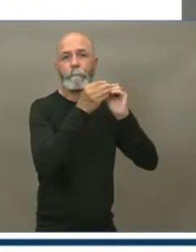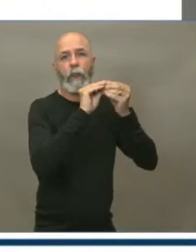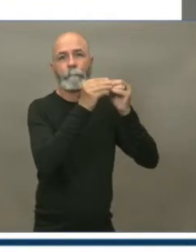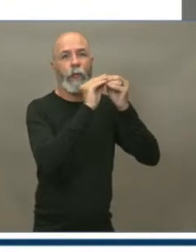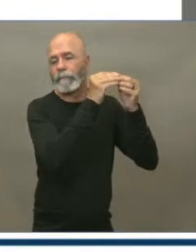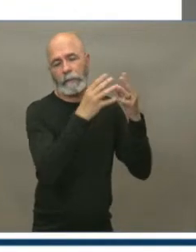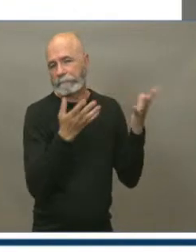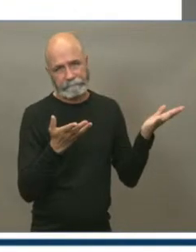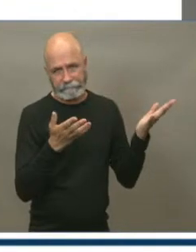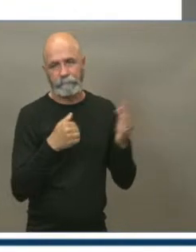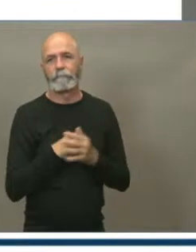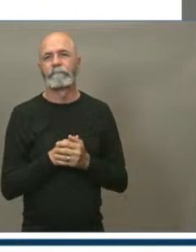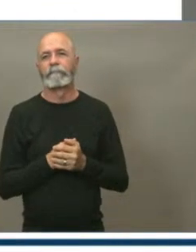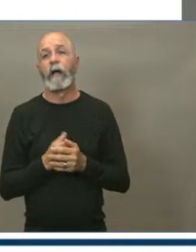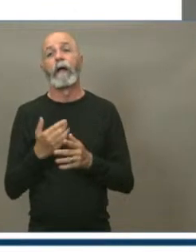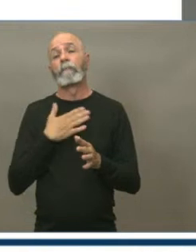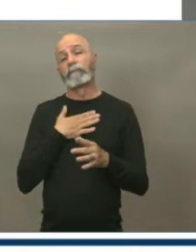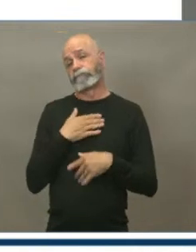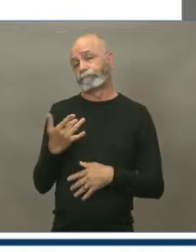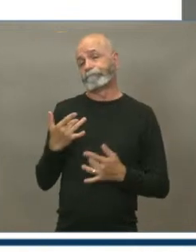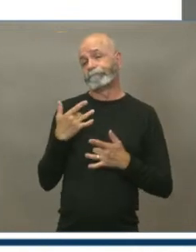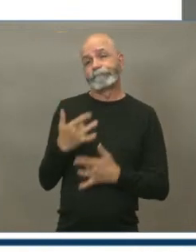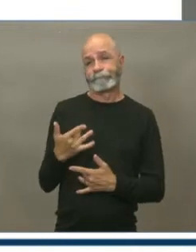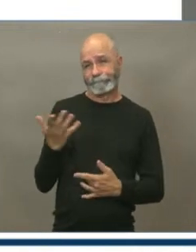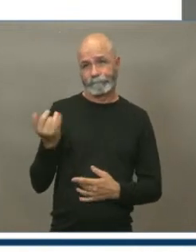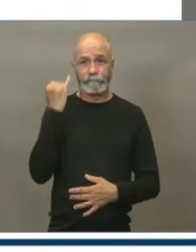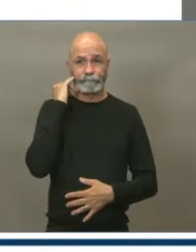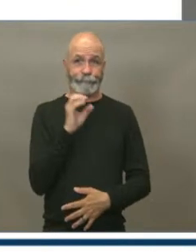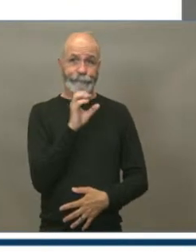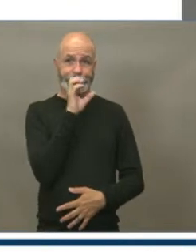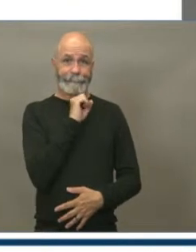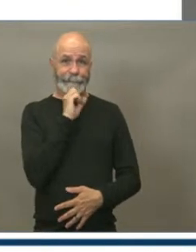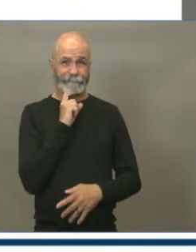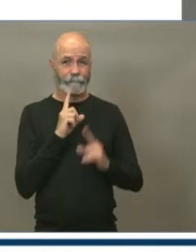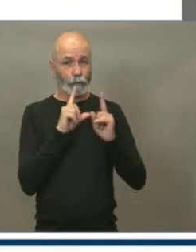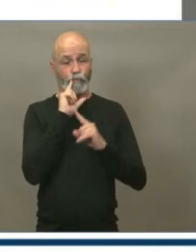for hospitalization, we have people from 20 to 90.